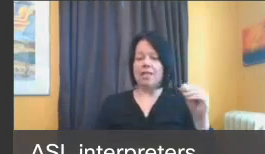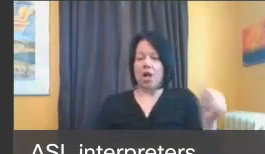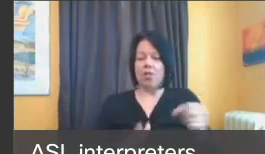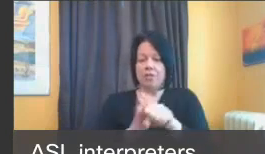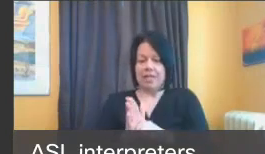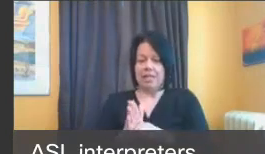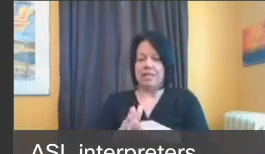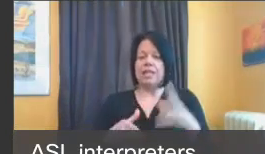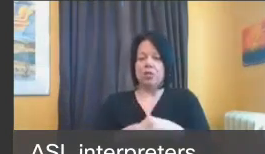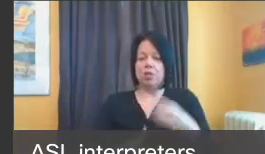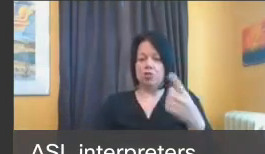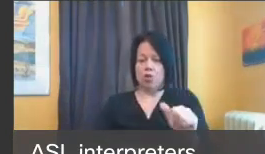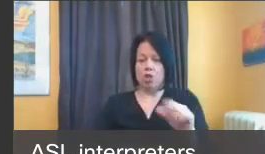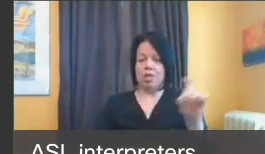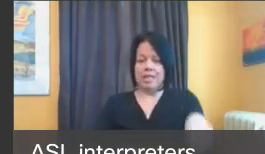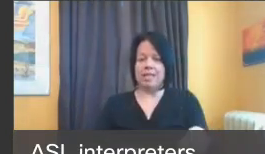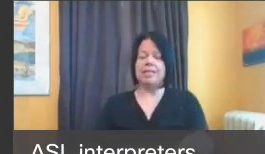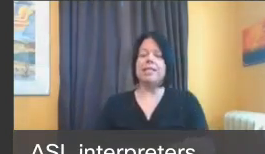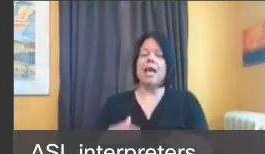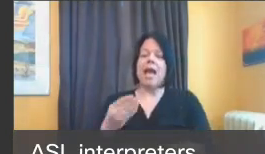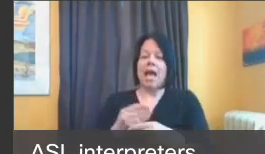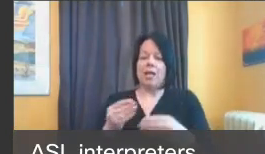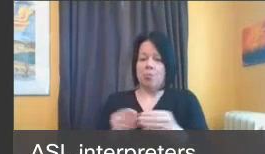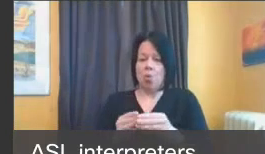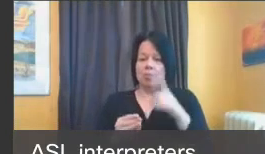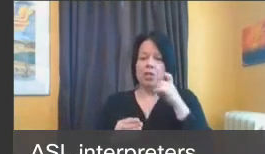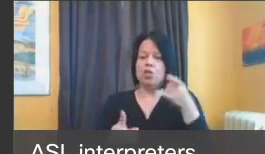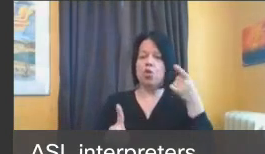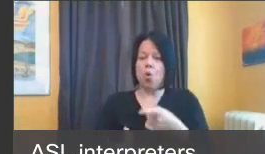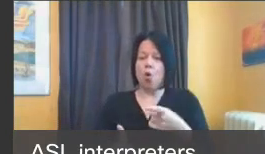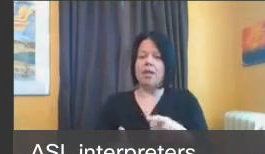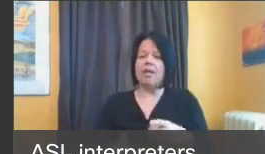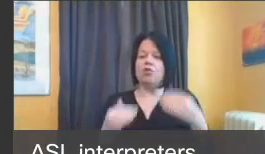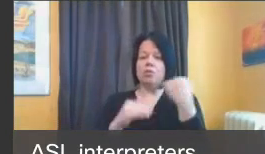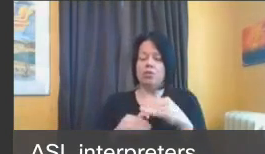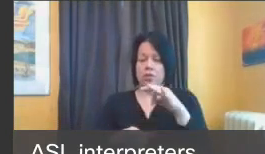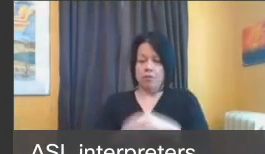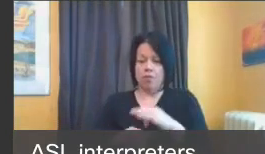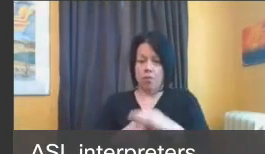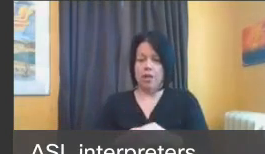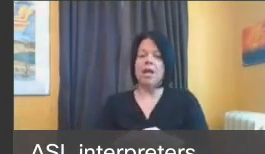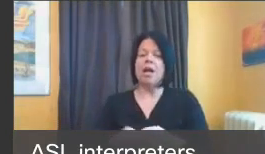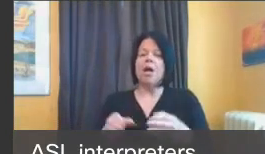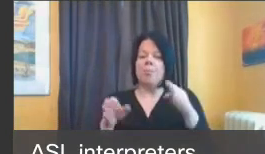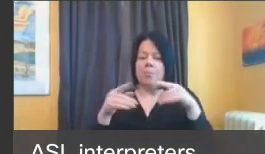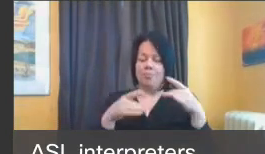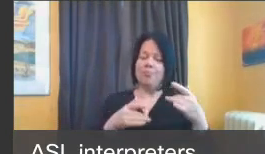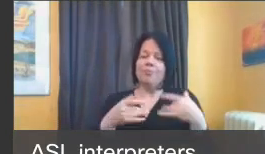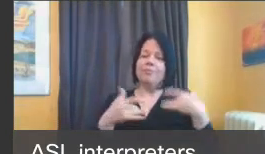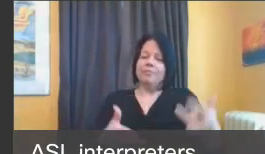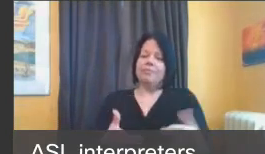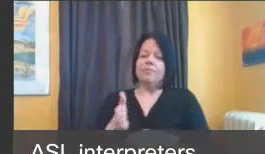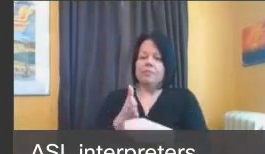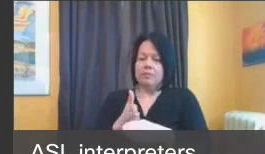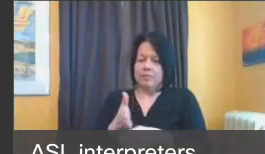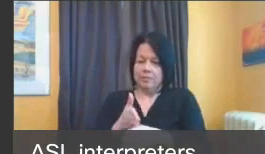including Georgia and Texas, because the goal is to burden registration and restrict voting methods based on minority voting patterns. And it is likely that